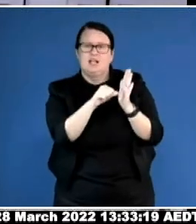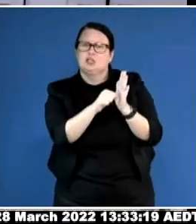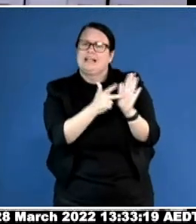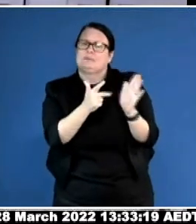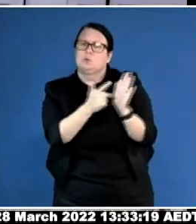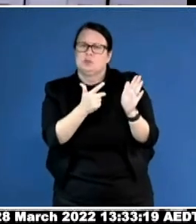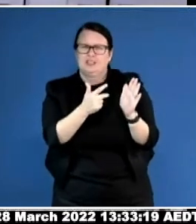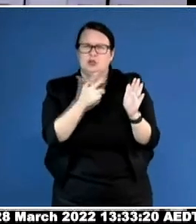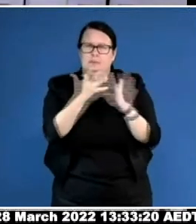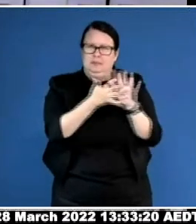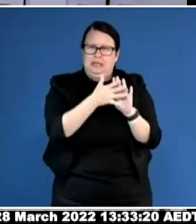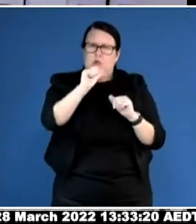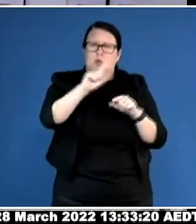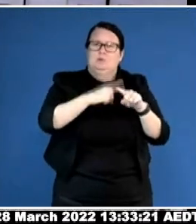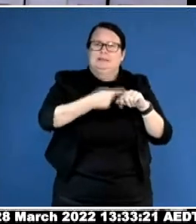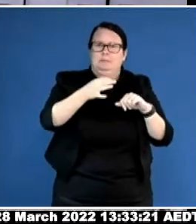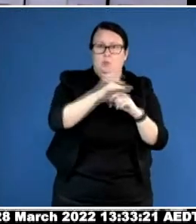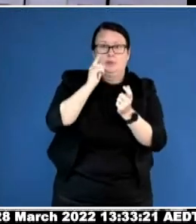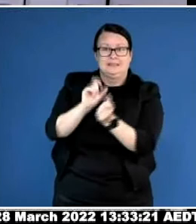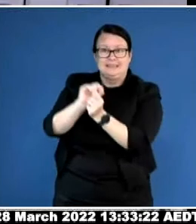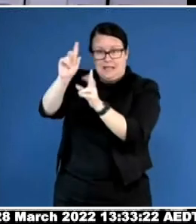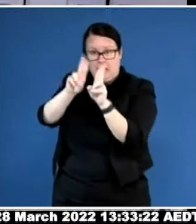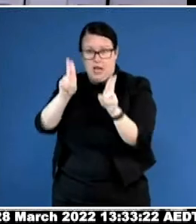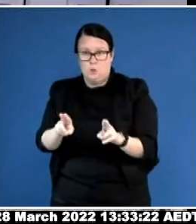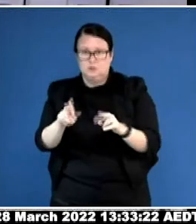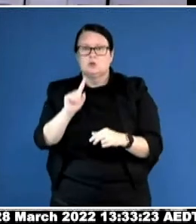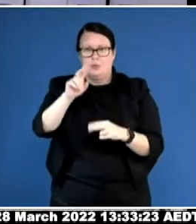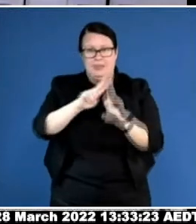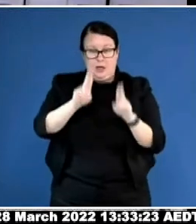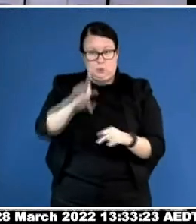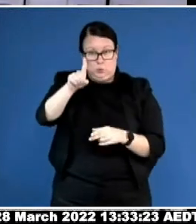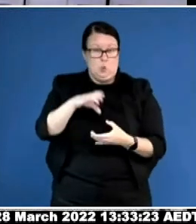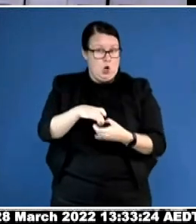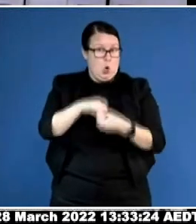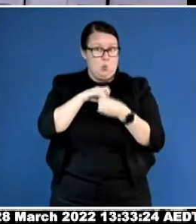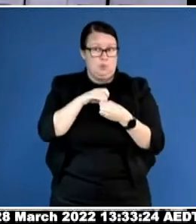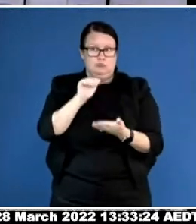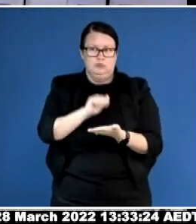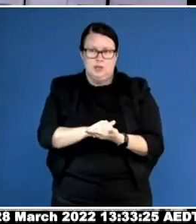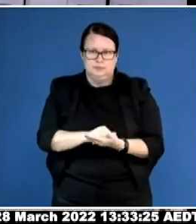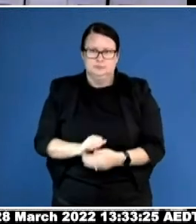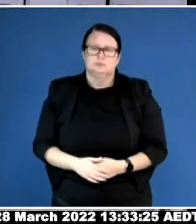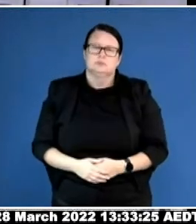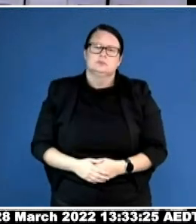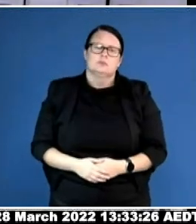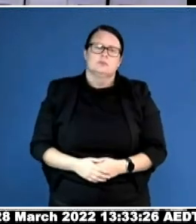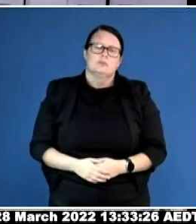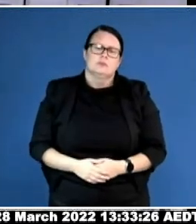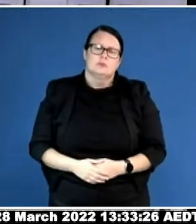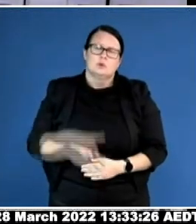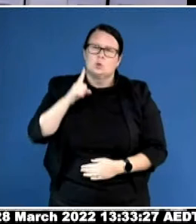house. I take it the house was yours in the sense that you were the owner. Yes. Of it. You've described how you